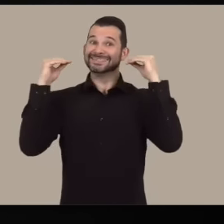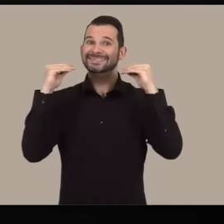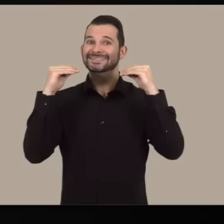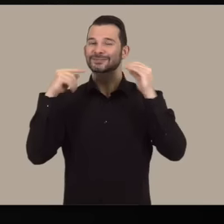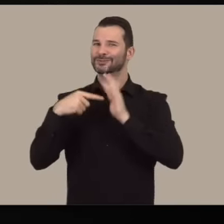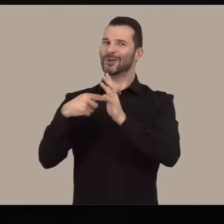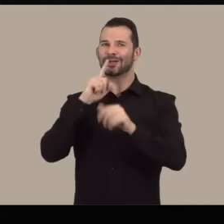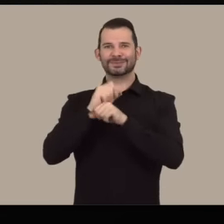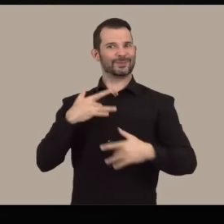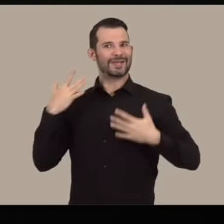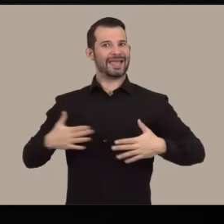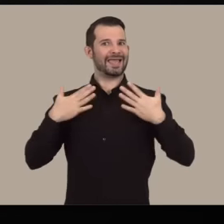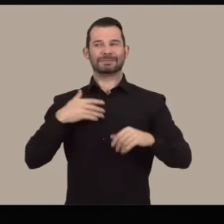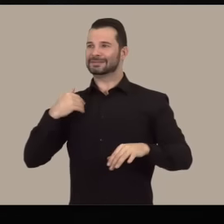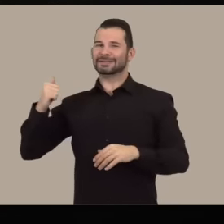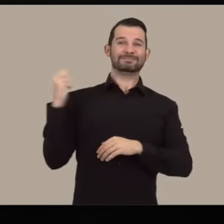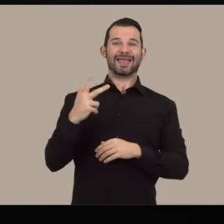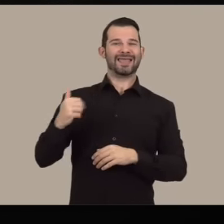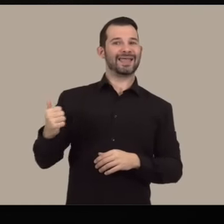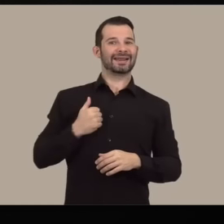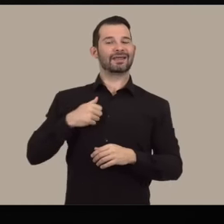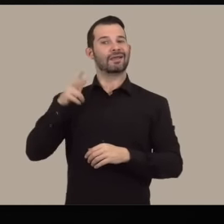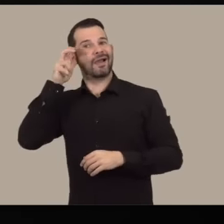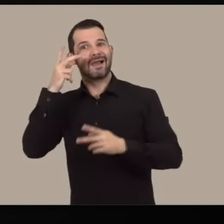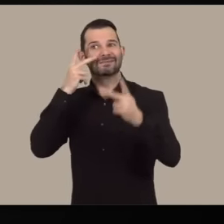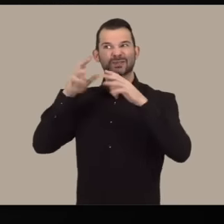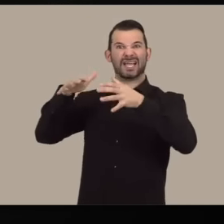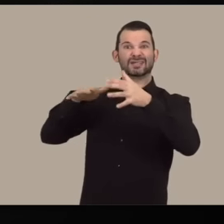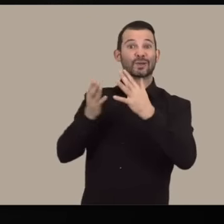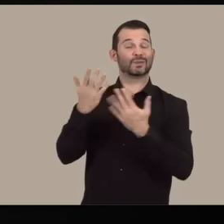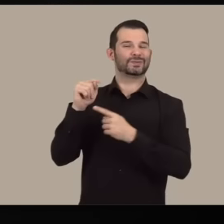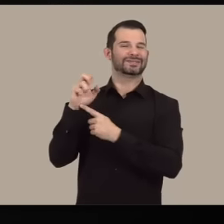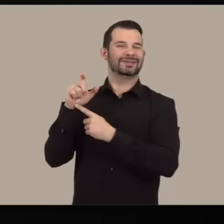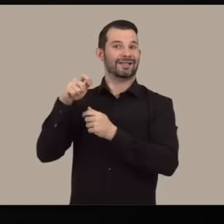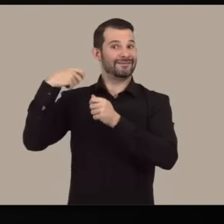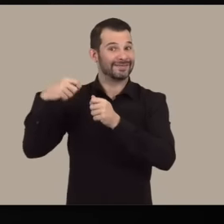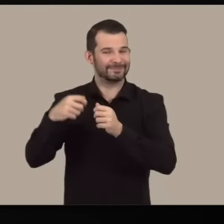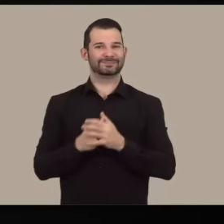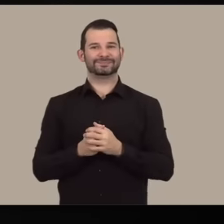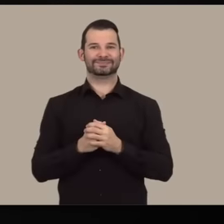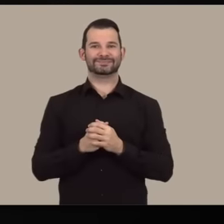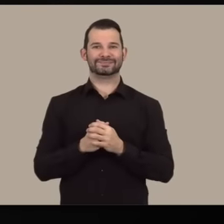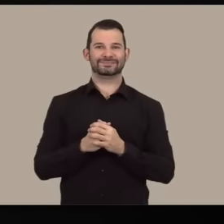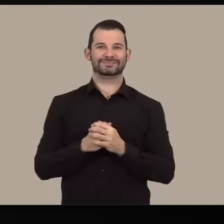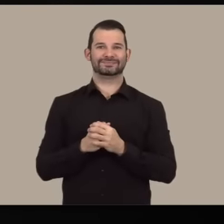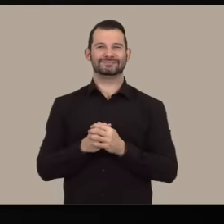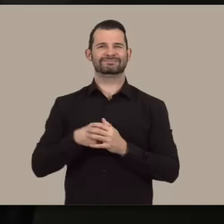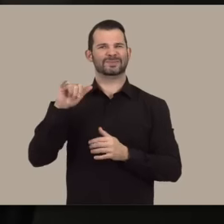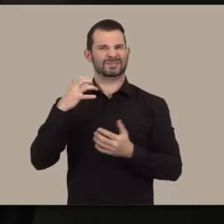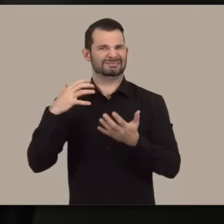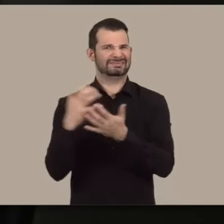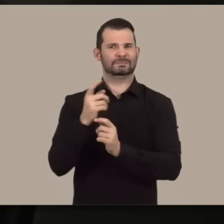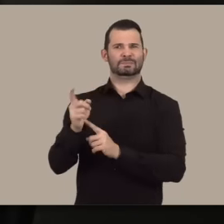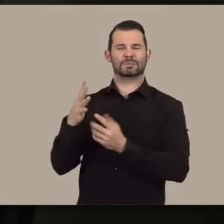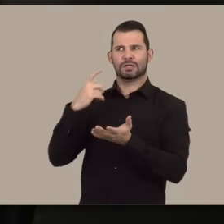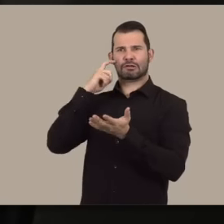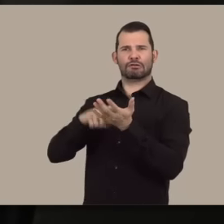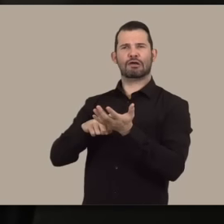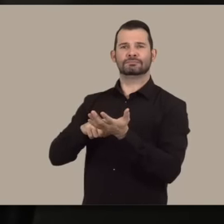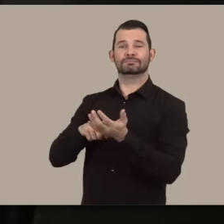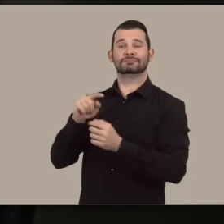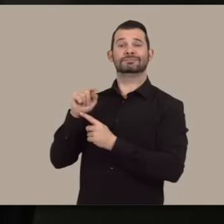smile on my face to show how happy I am to be back in the Canadian audiovisual sector through Telefilm. I want to take this